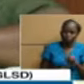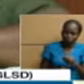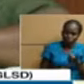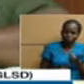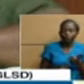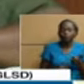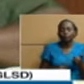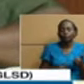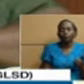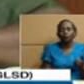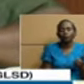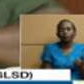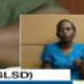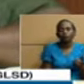about